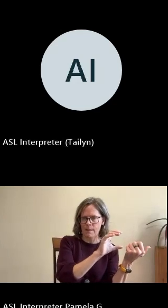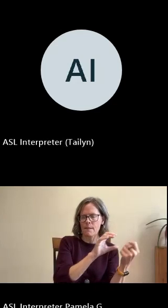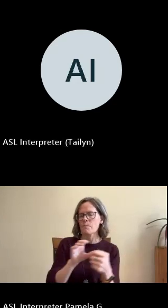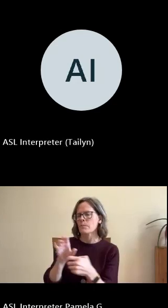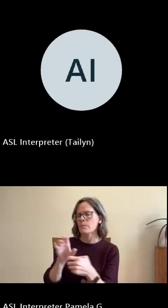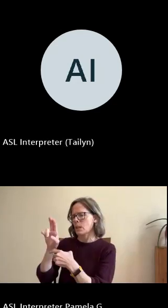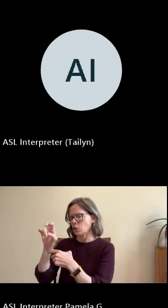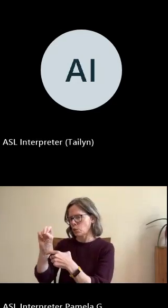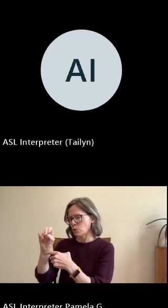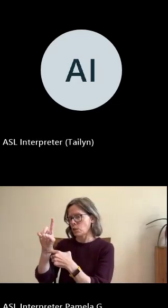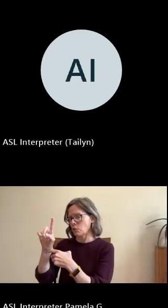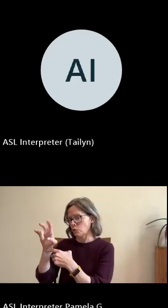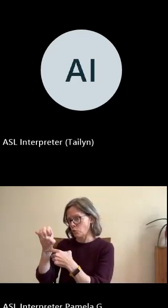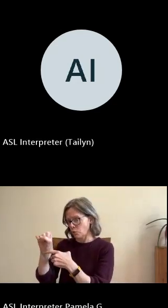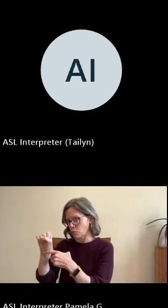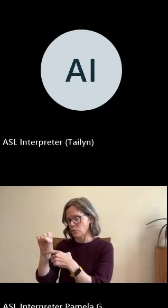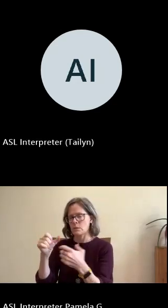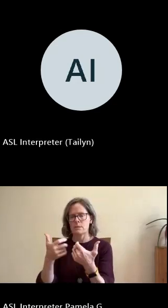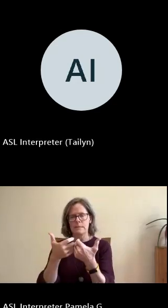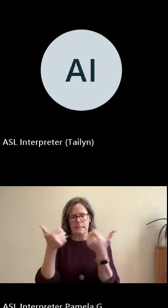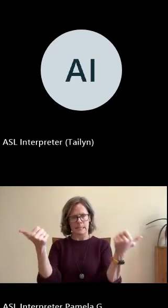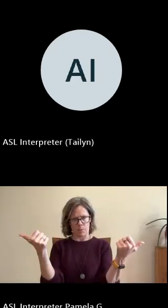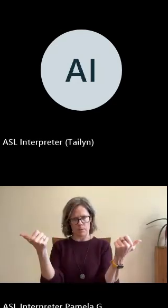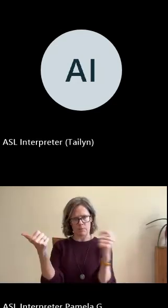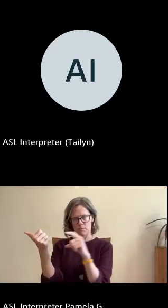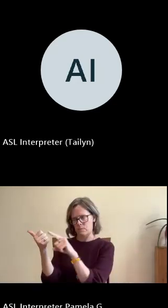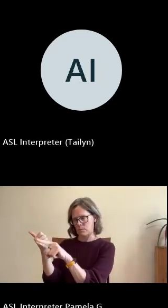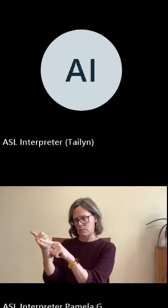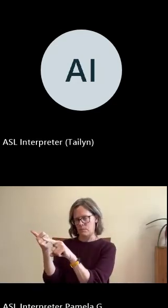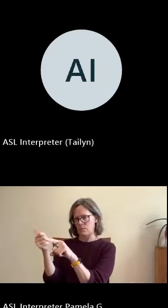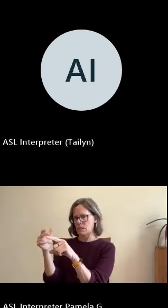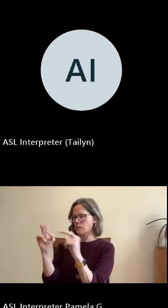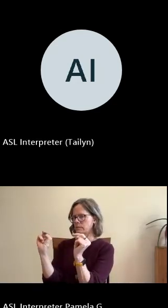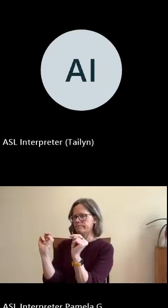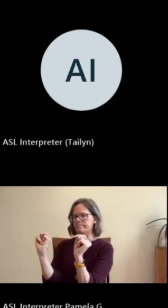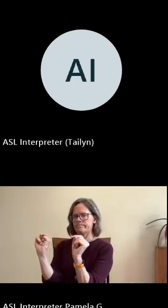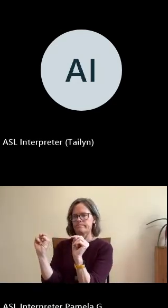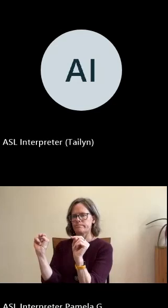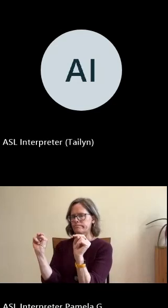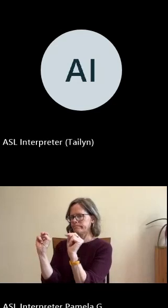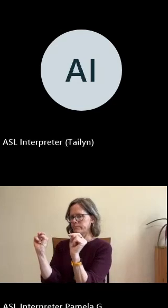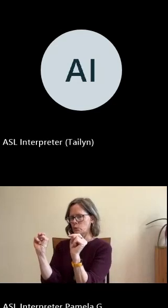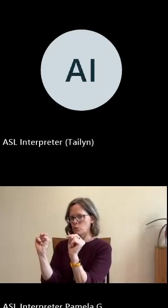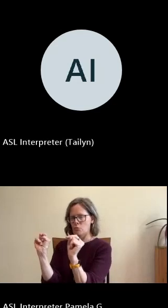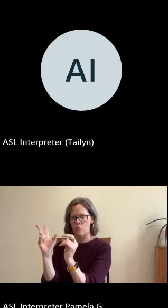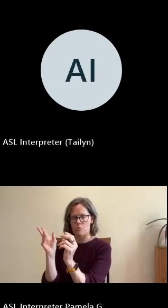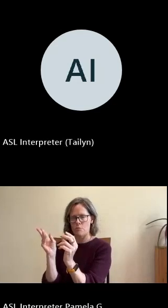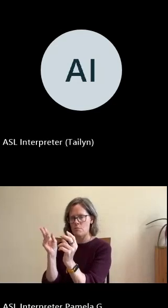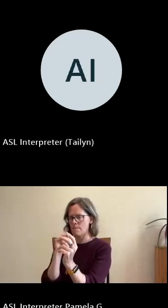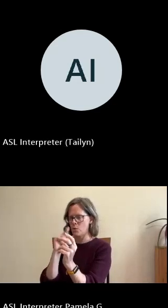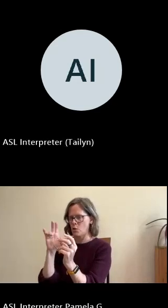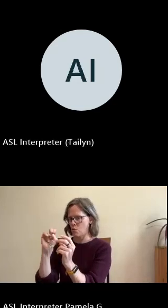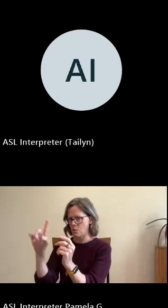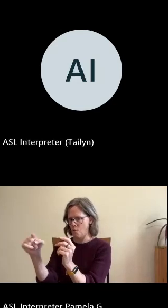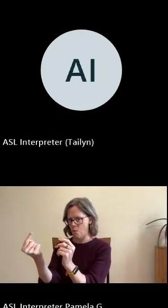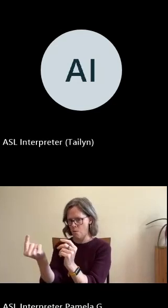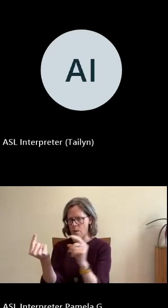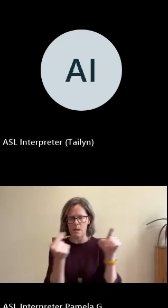are for nonpartisan political activities that are for our union power and our contract.